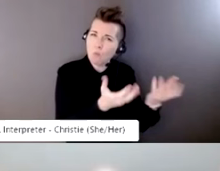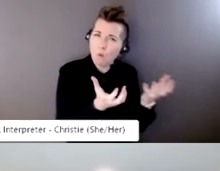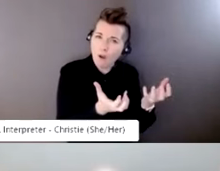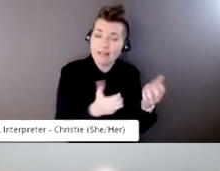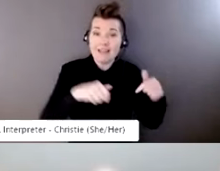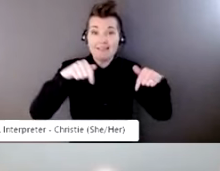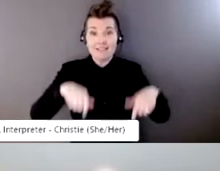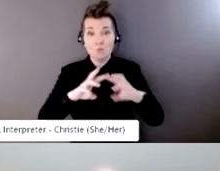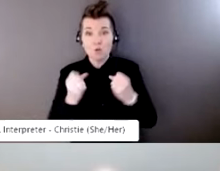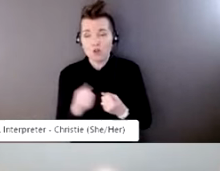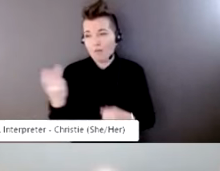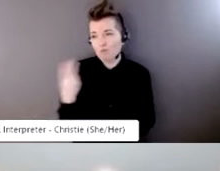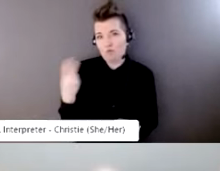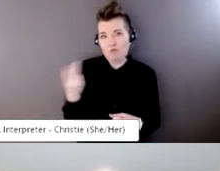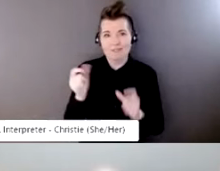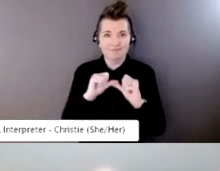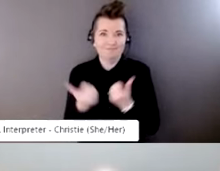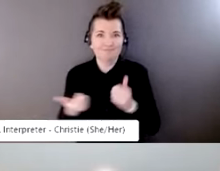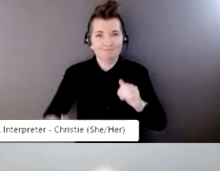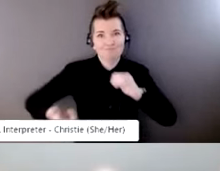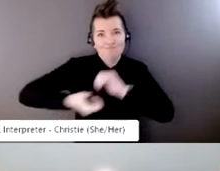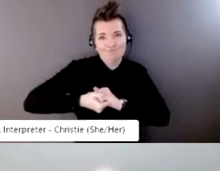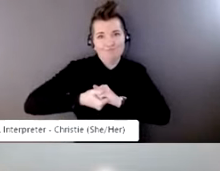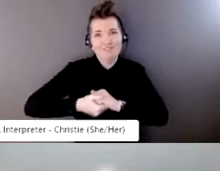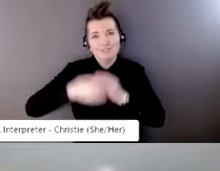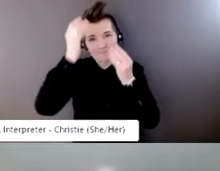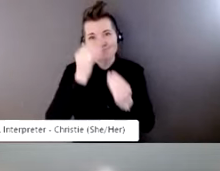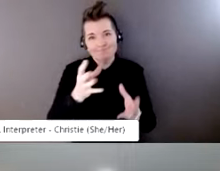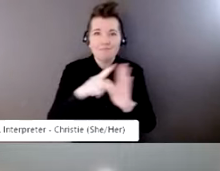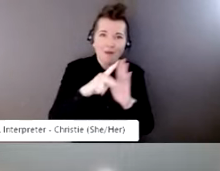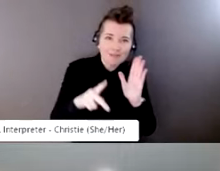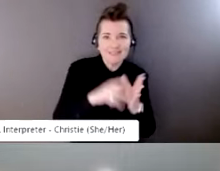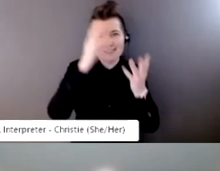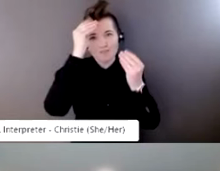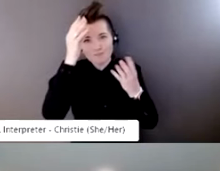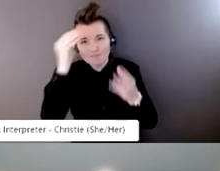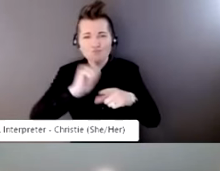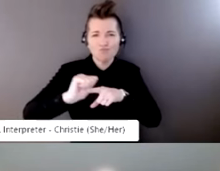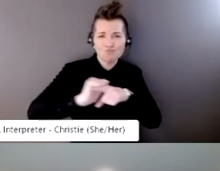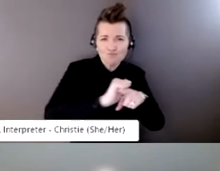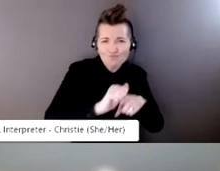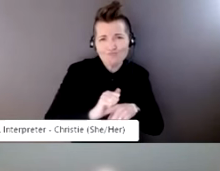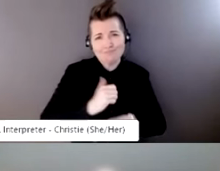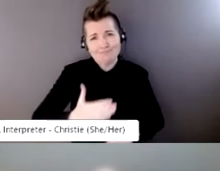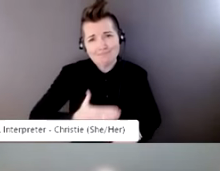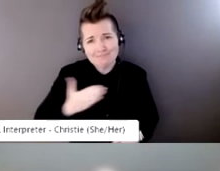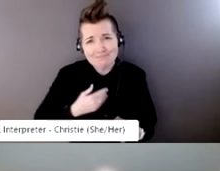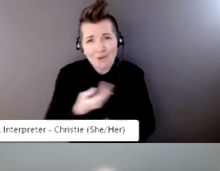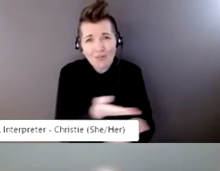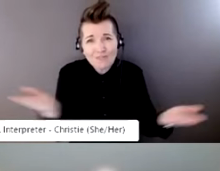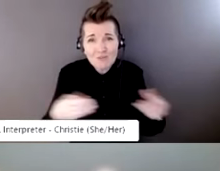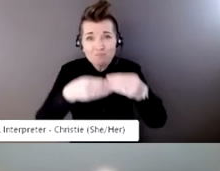today, policy reform and education, and we're always very happy to be seeing all of you for these free